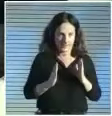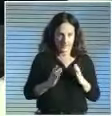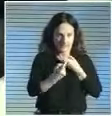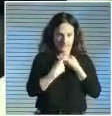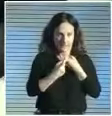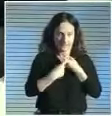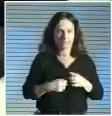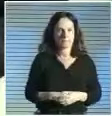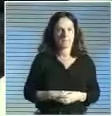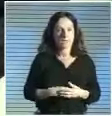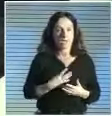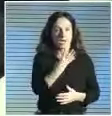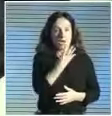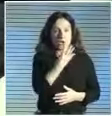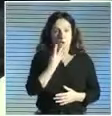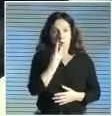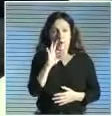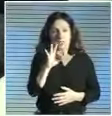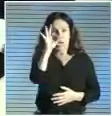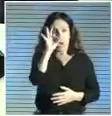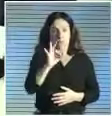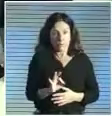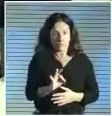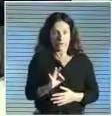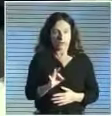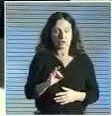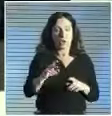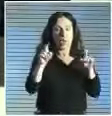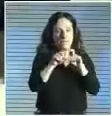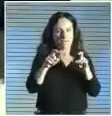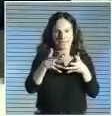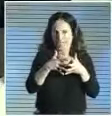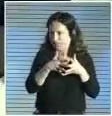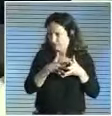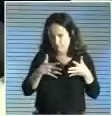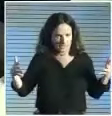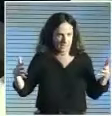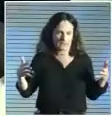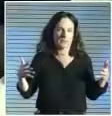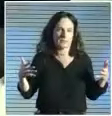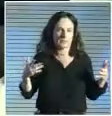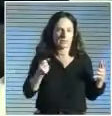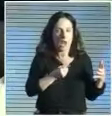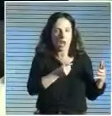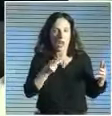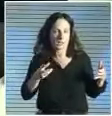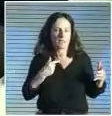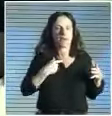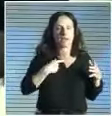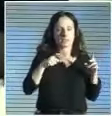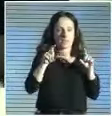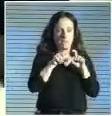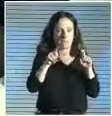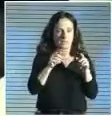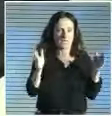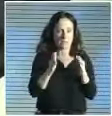companies, which are very important and is the first stage. But 60% is small and medium-sized companies that are giving